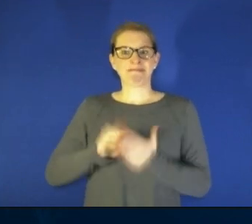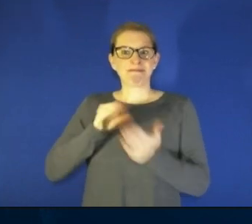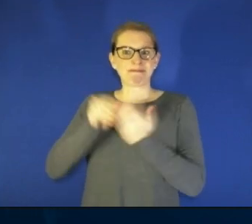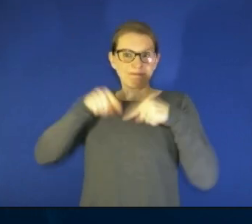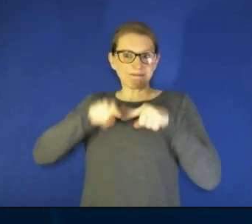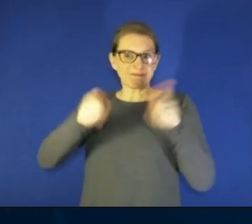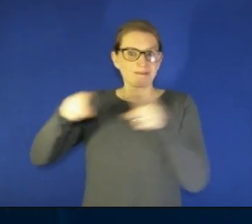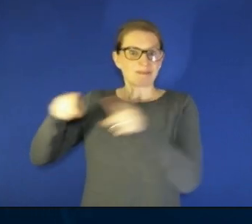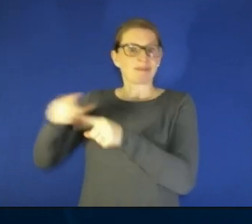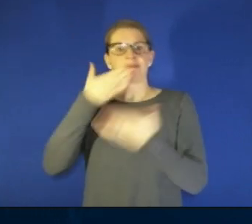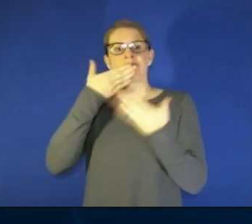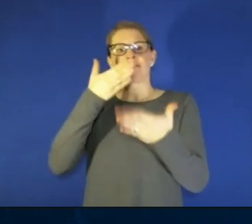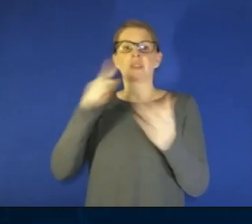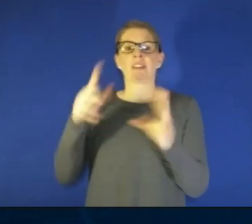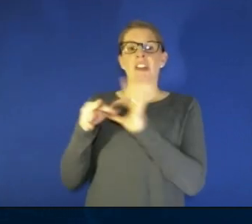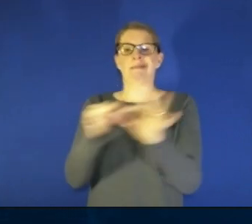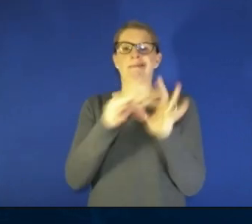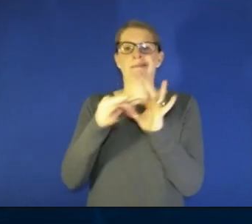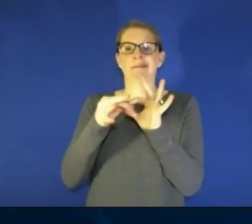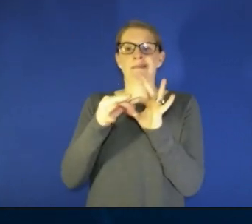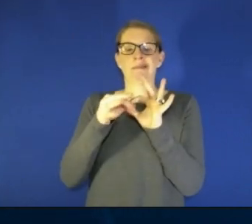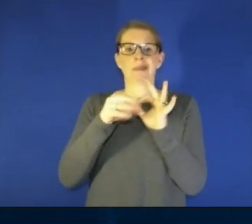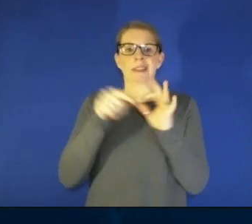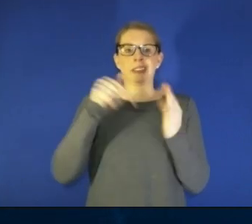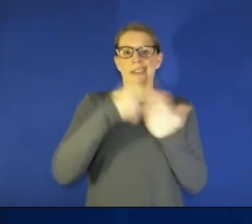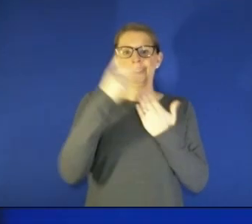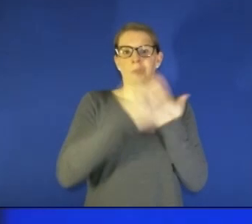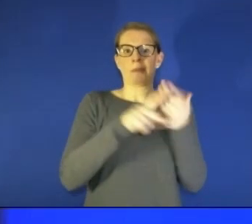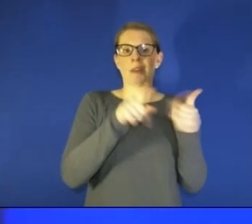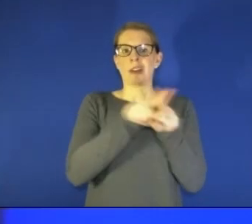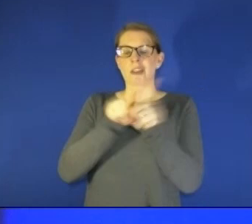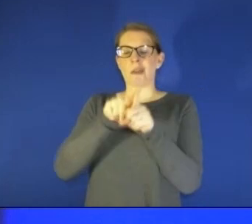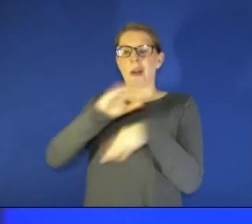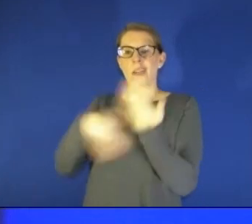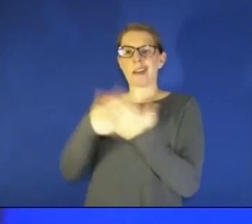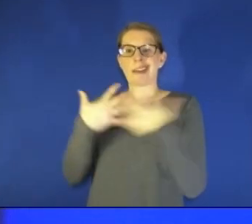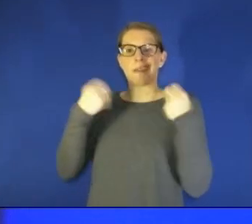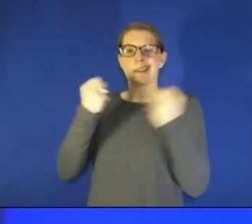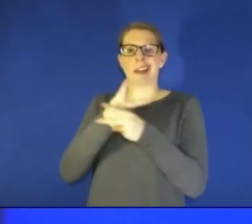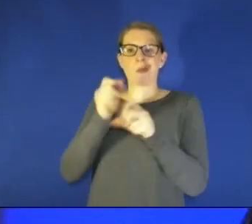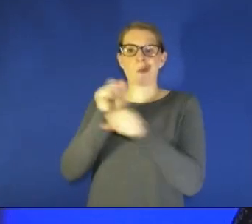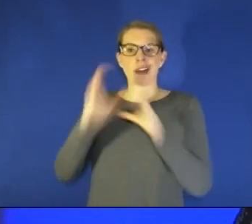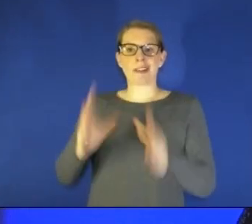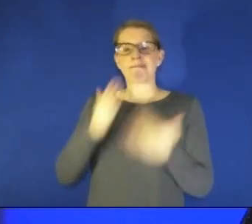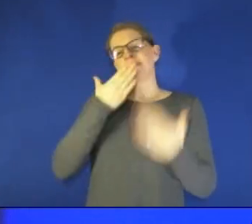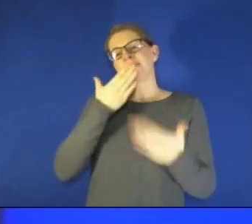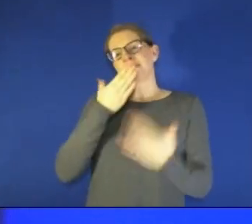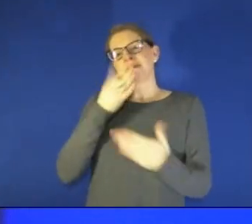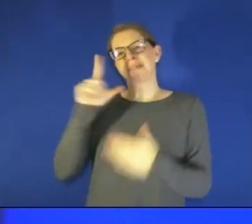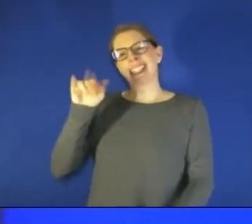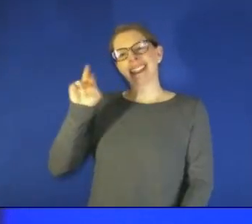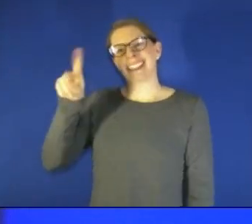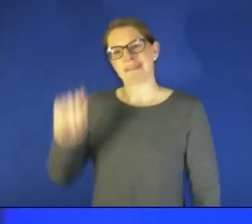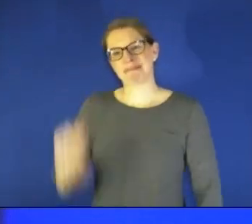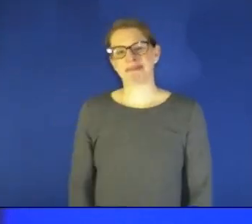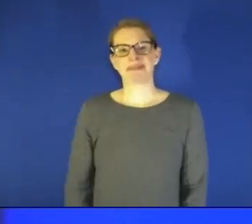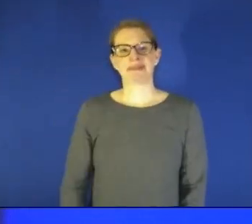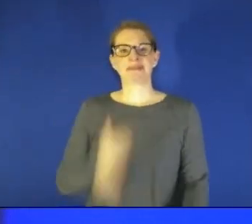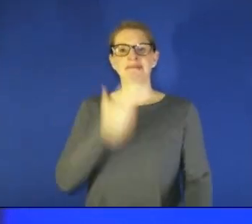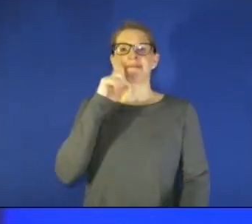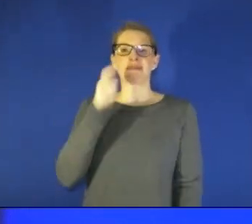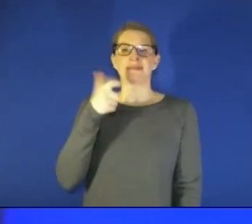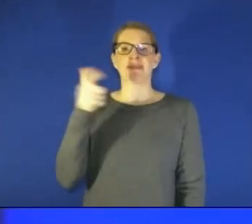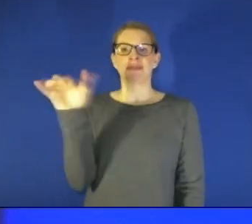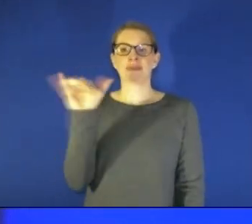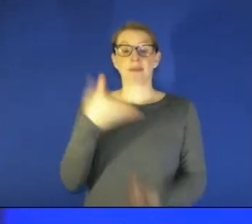this program and all the dedicated healthcare workers. So thank you, Linda, for sharing your words with us today. Thanks for watching too. And before we